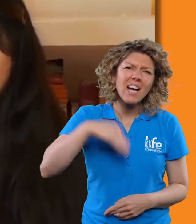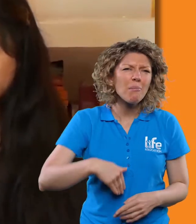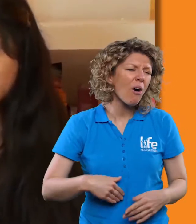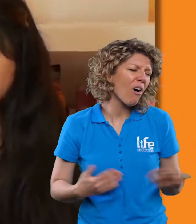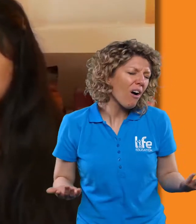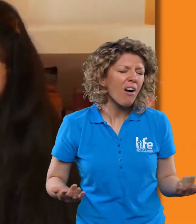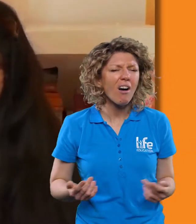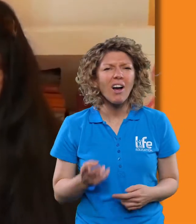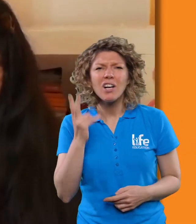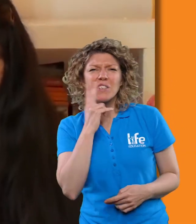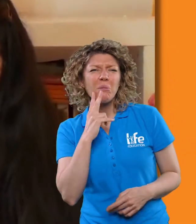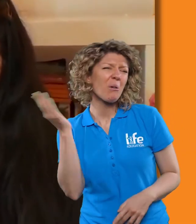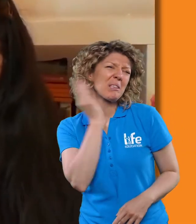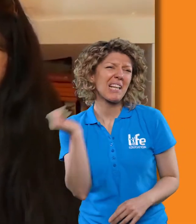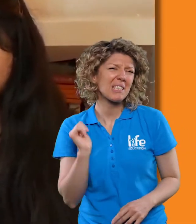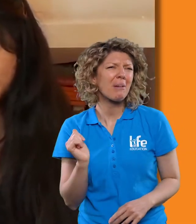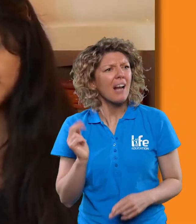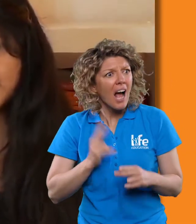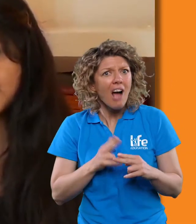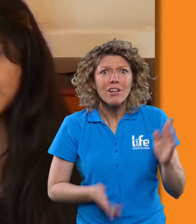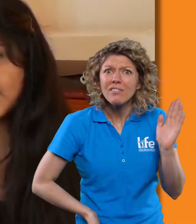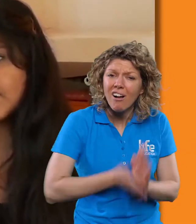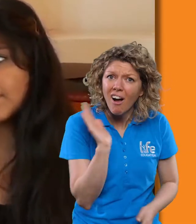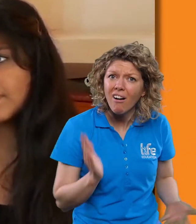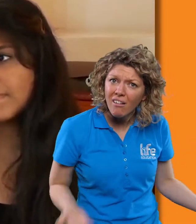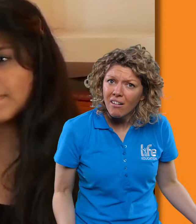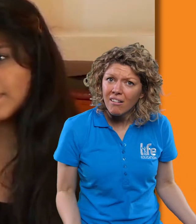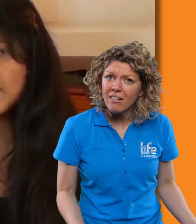don't take them. Let's get moving.